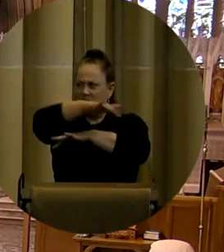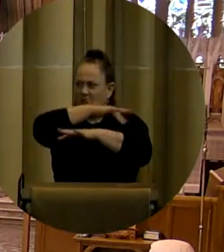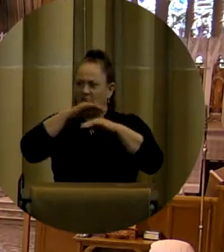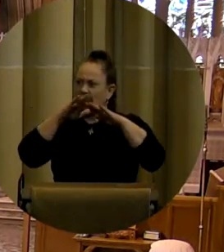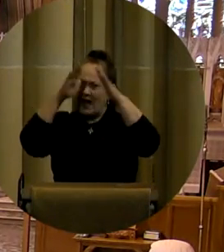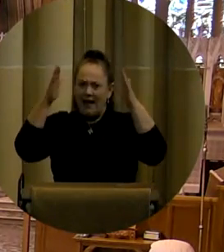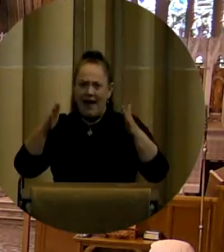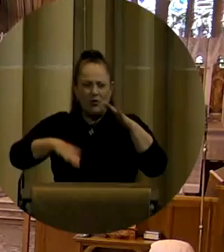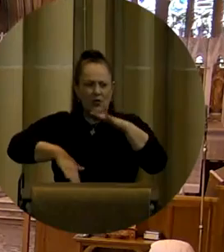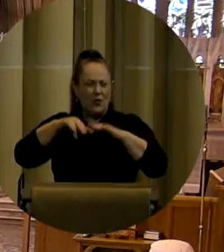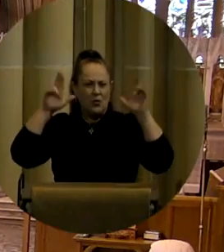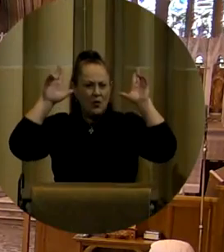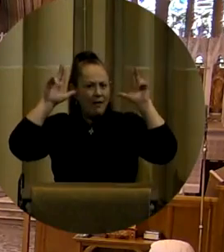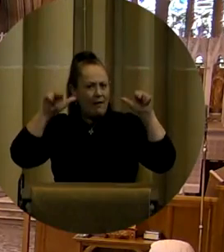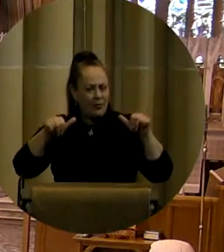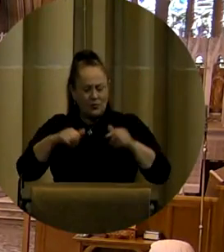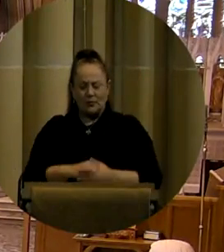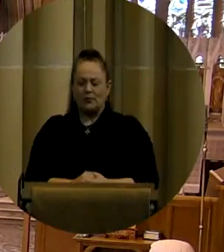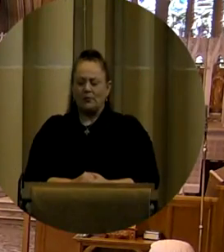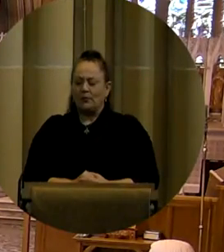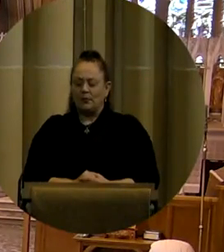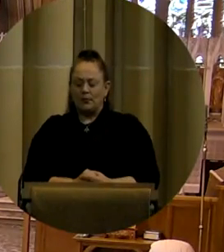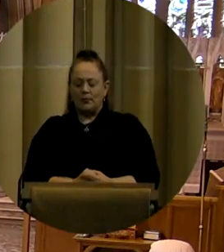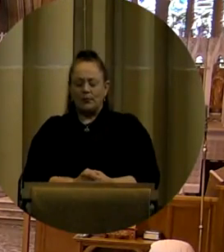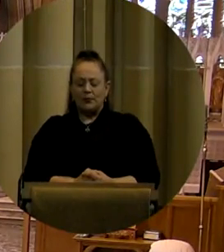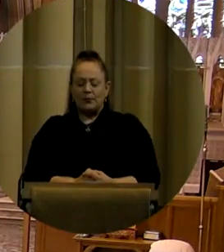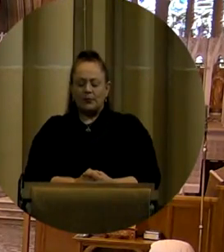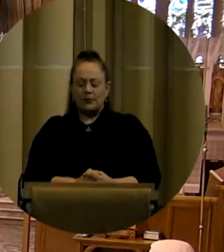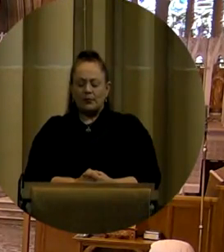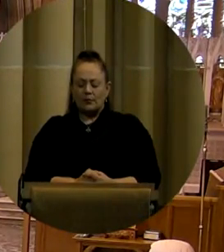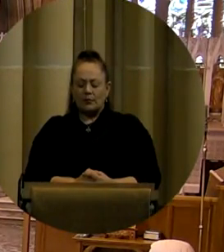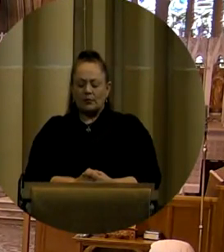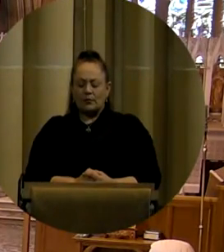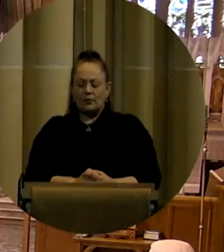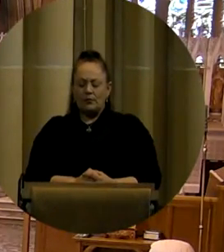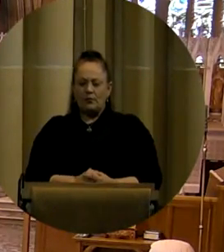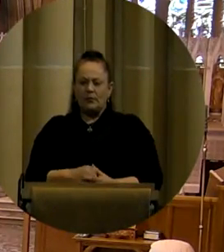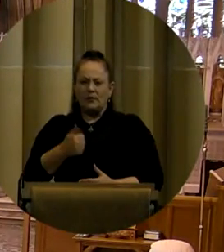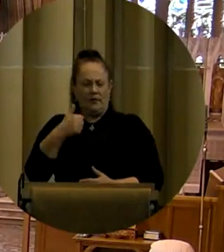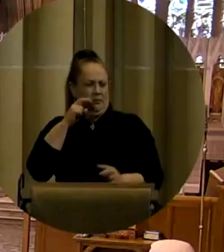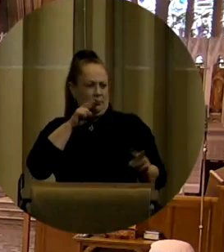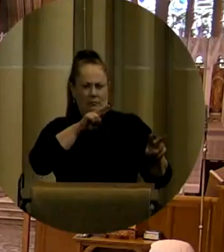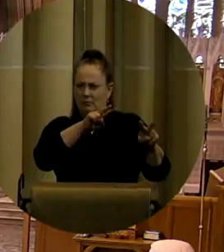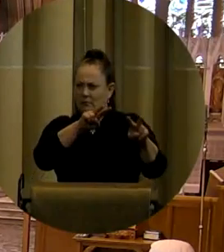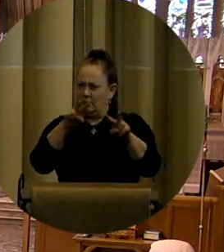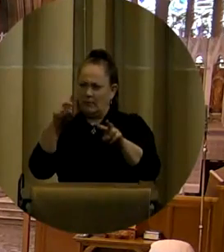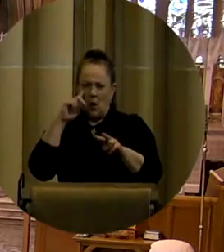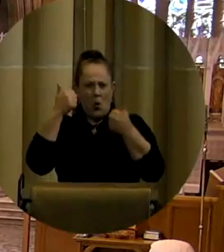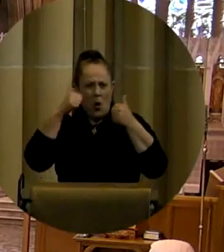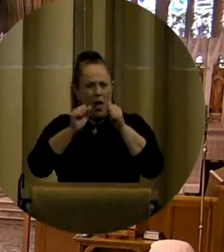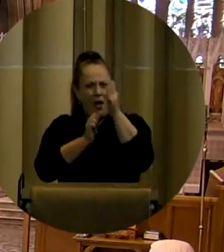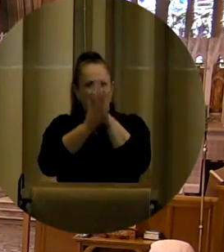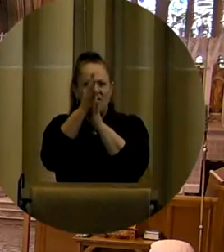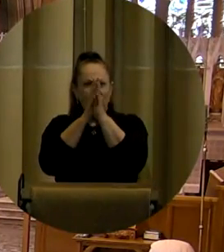entire house in which they were sitting. And something appeared to them that seemed like tongues